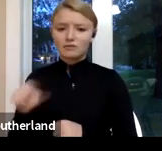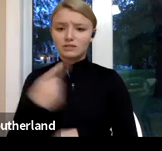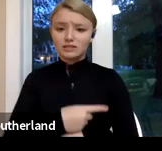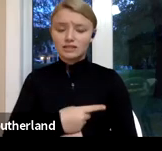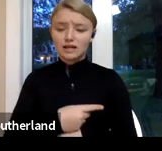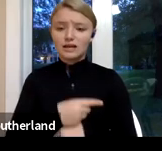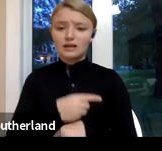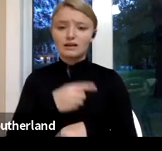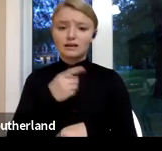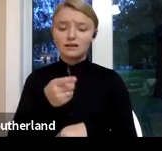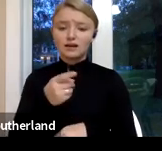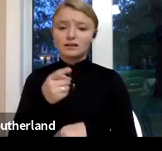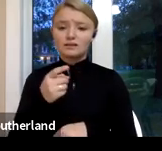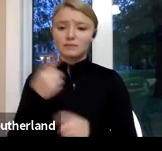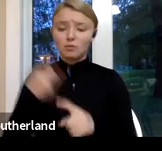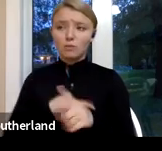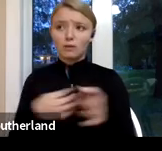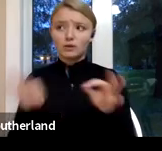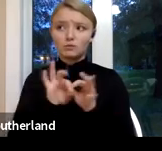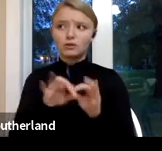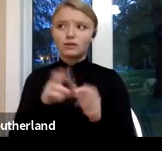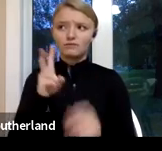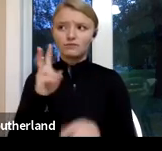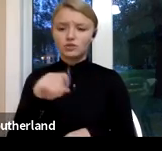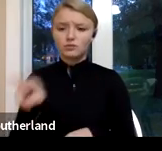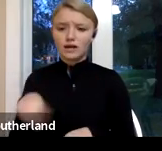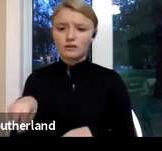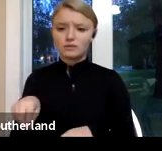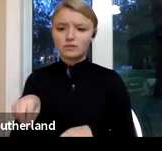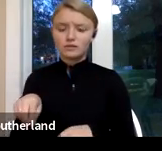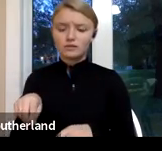2 ounces a day, that will easily last you a full month and then some.